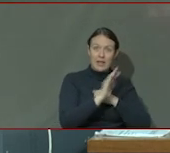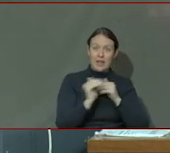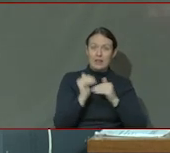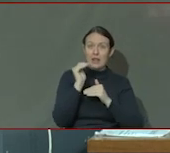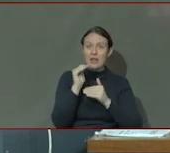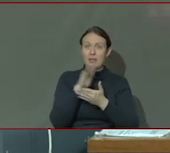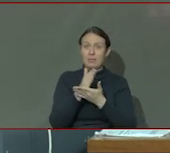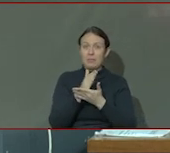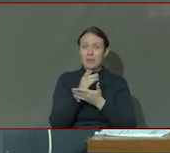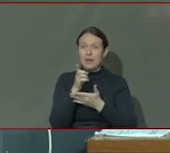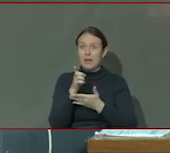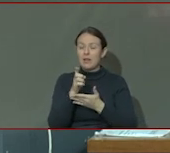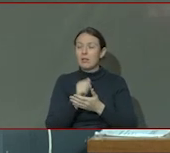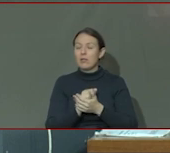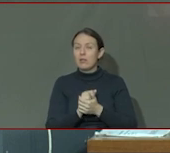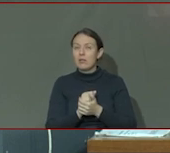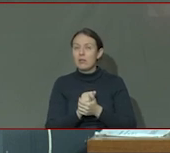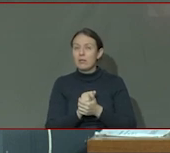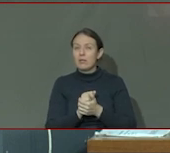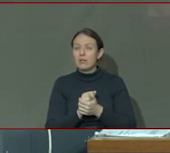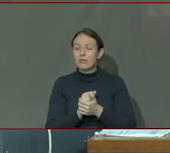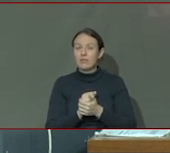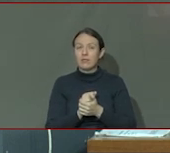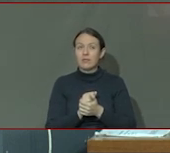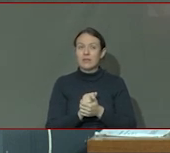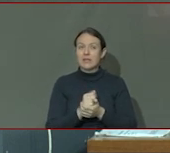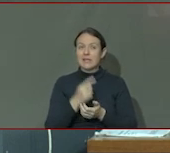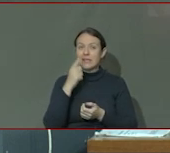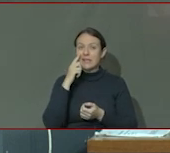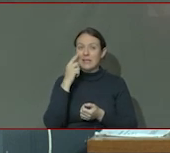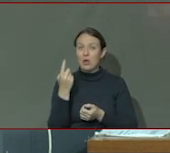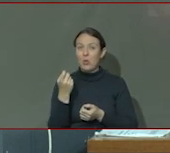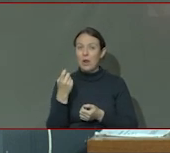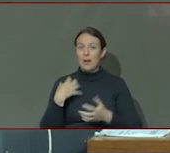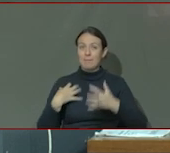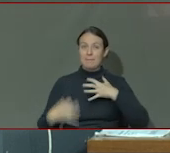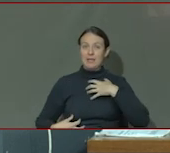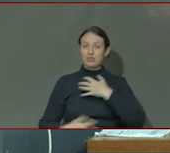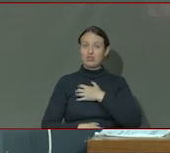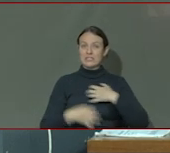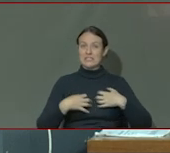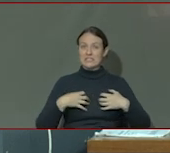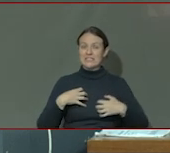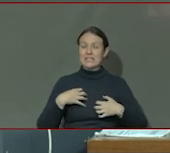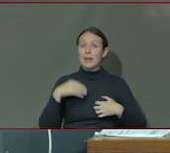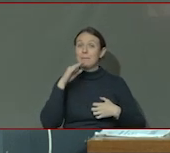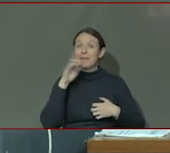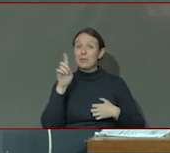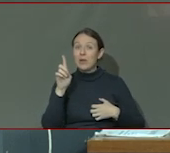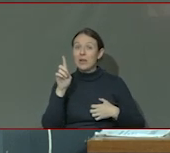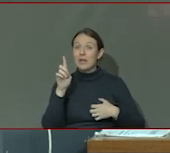And then the bull is there at the top. So you get one with patches. So you're dealing with what?